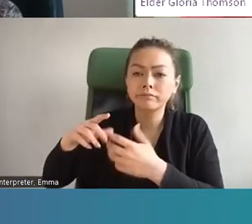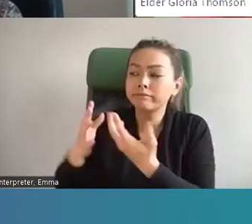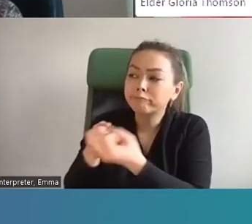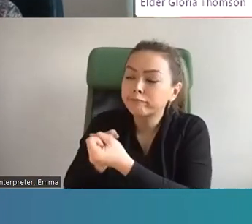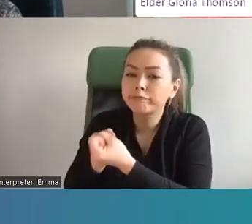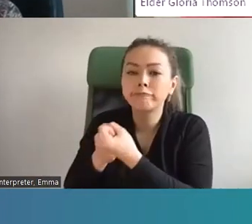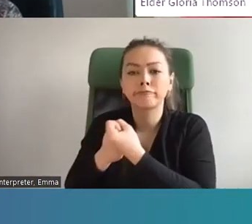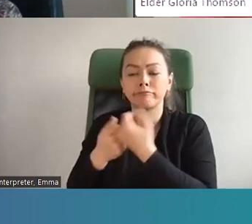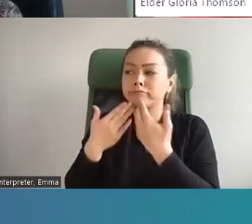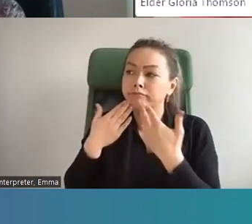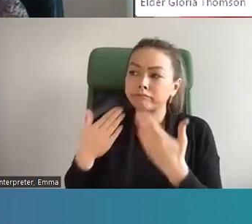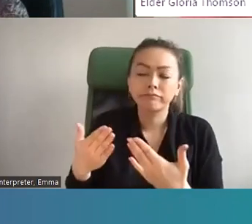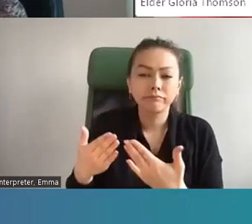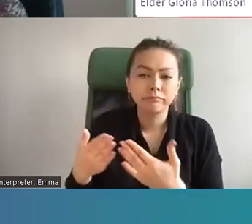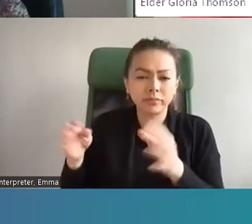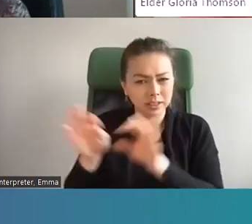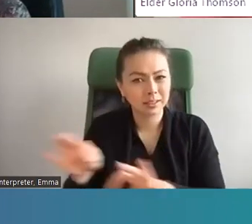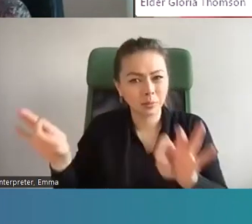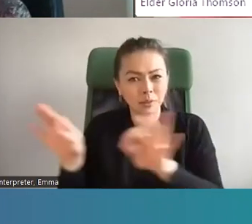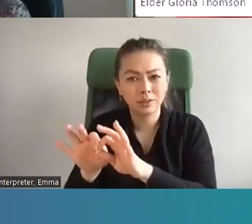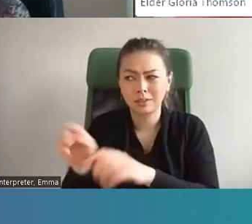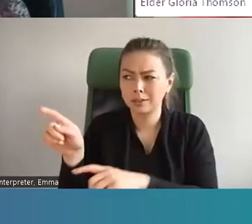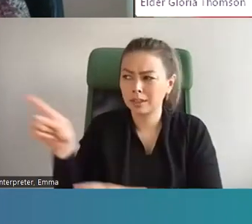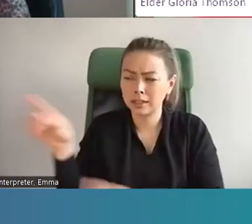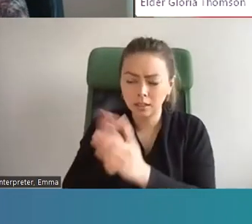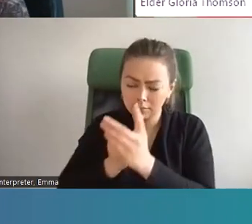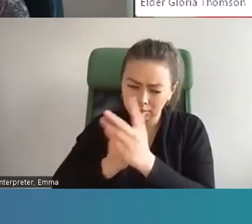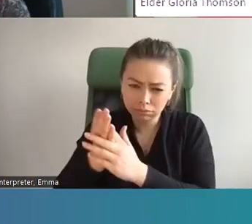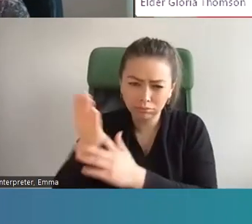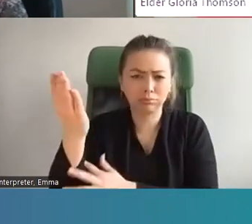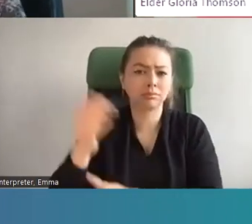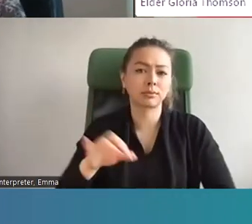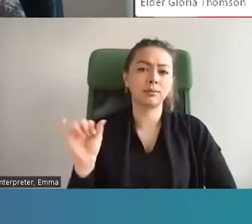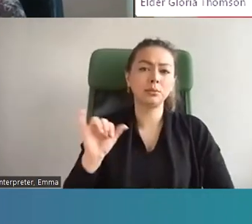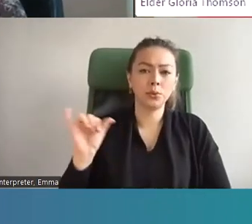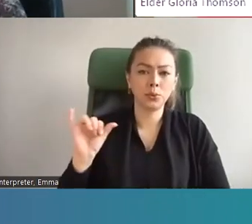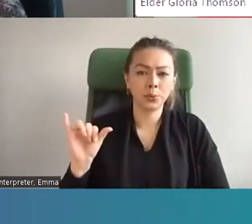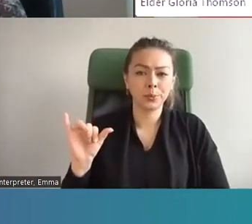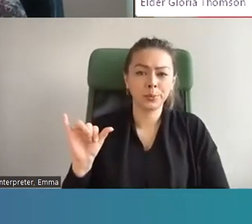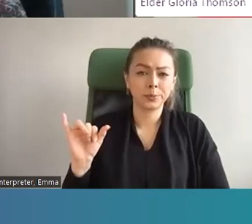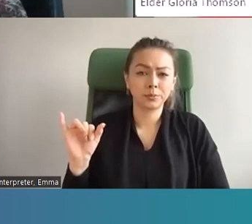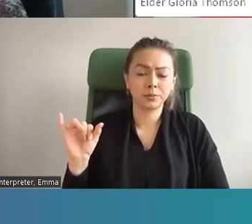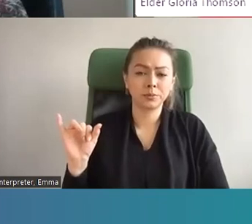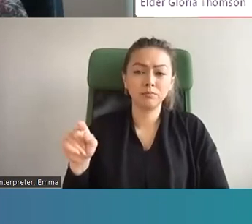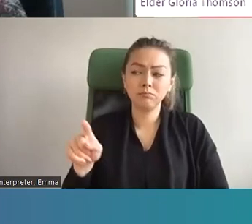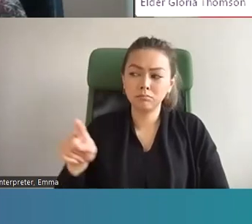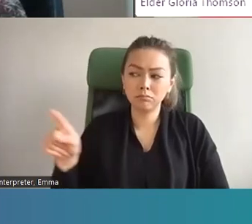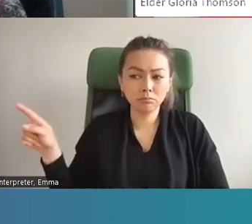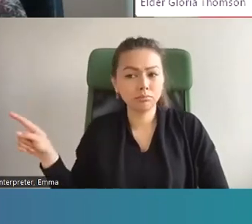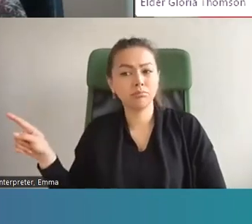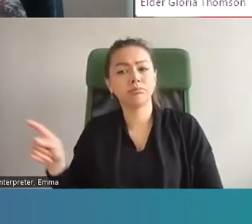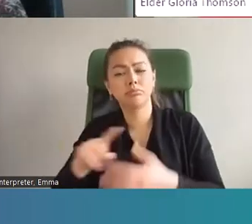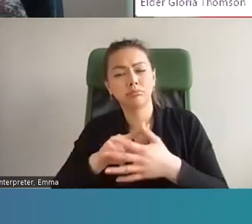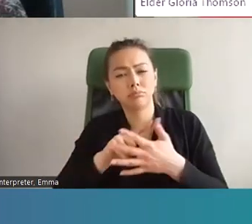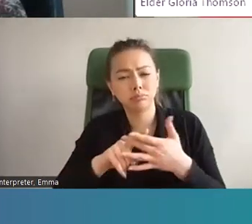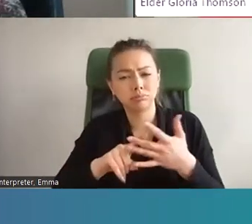still, you know, because they go through a lot through you know, through all of these things that are present